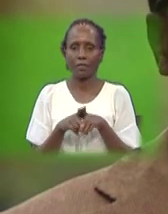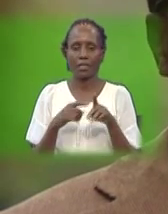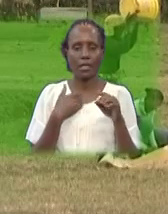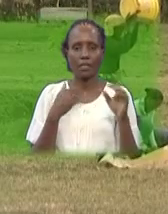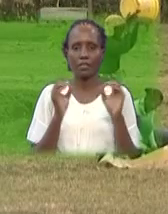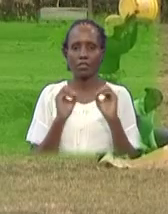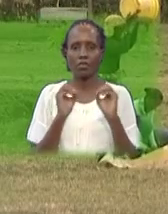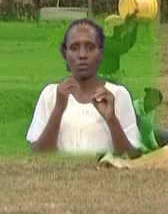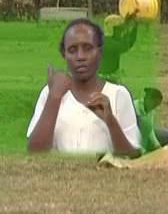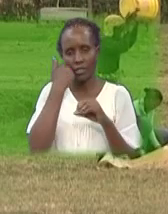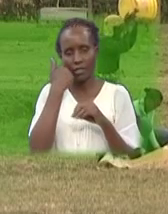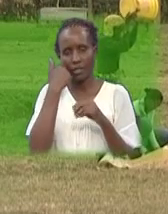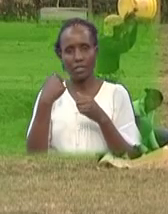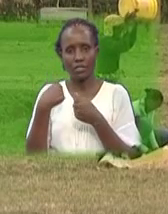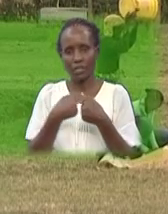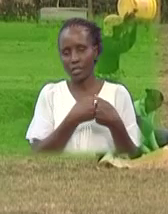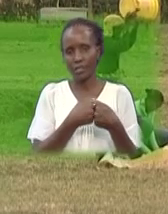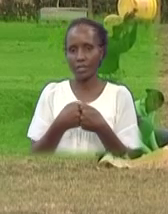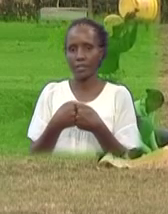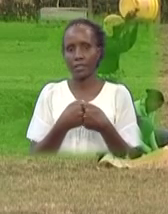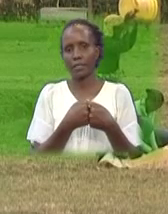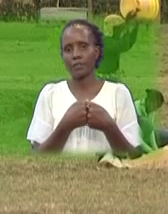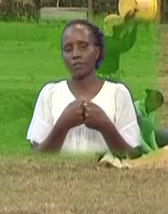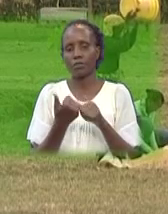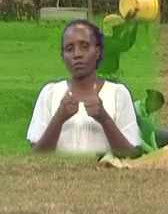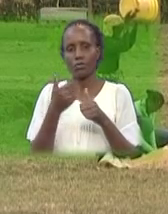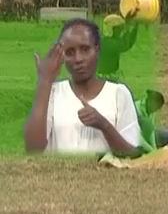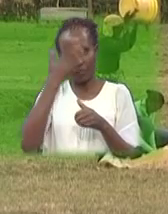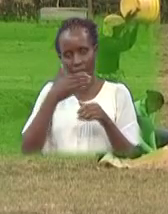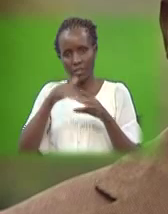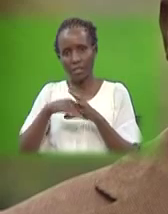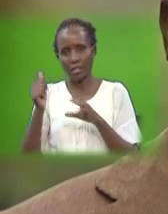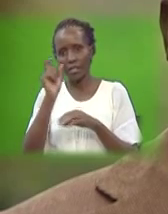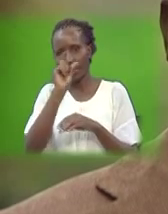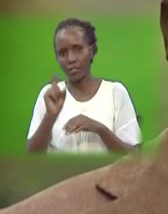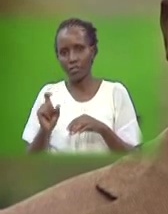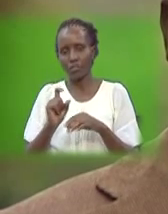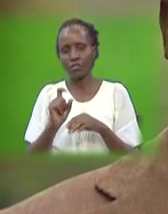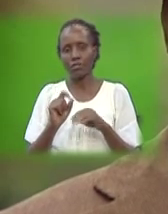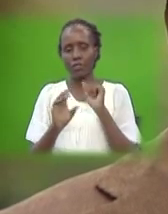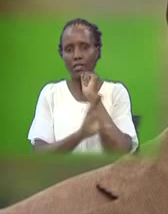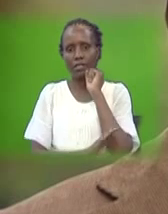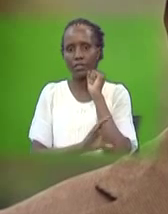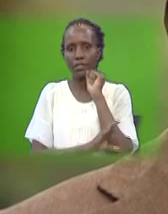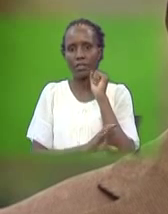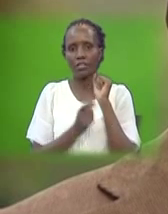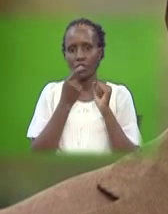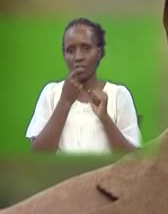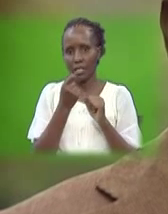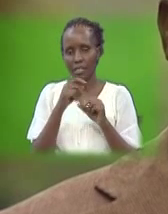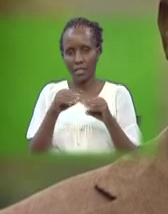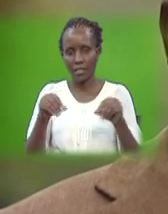not have diseases like we faced in other regions of the country. So rice seed is one of the major